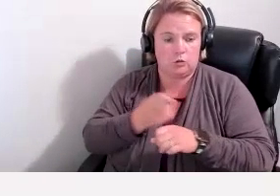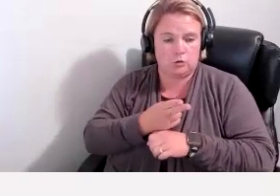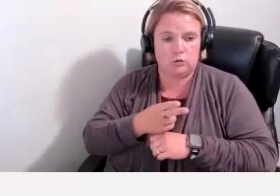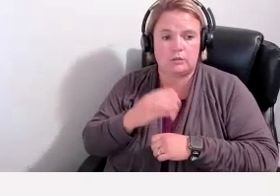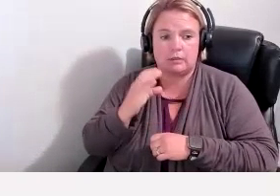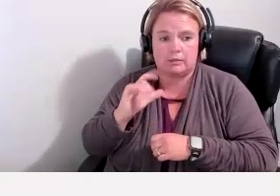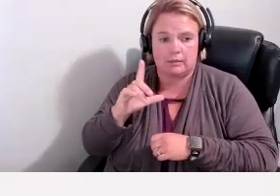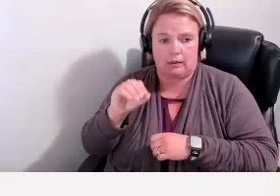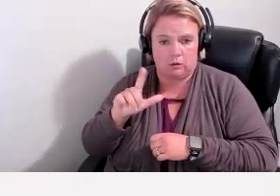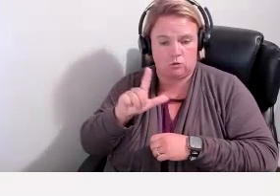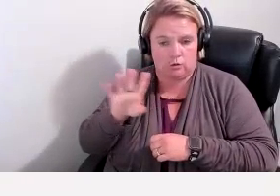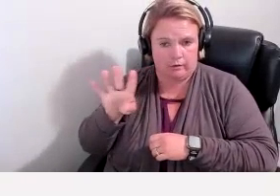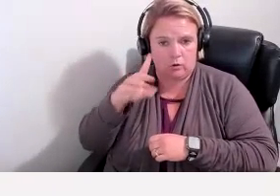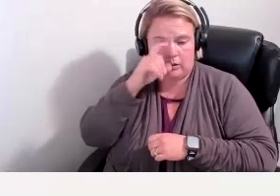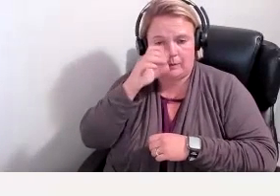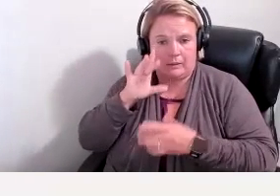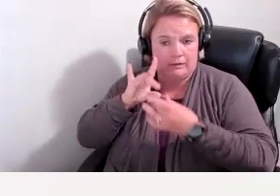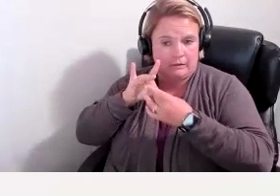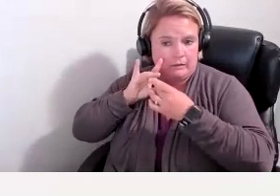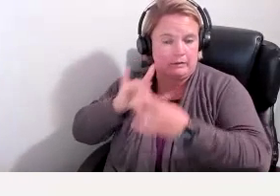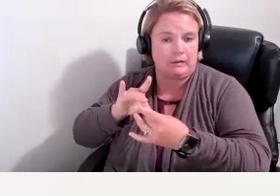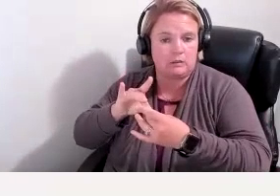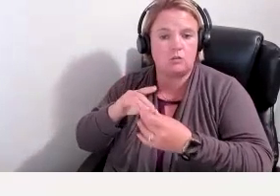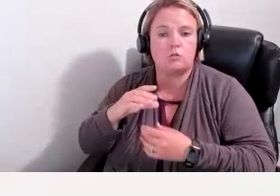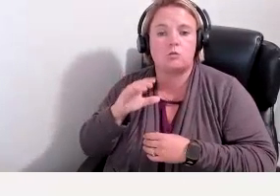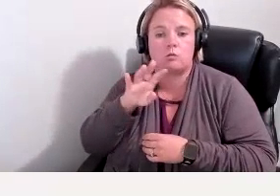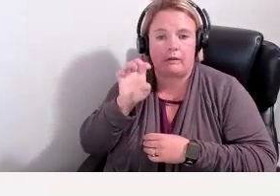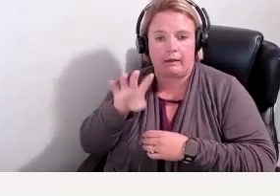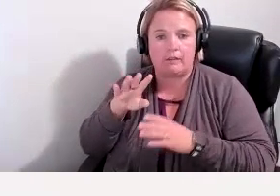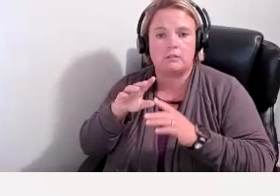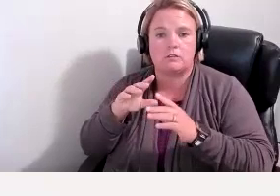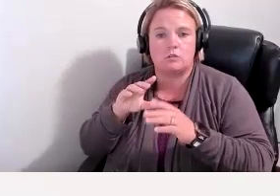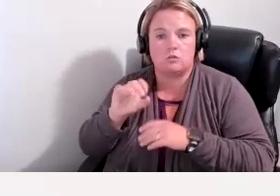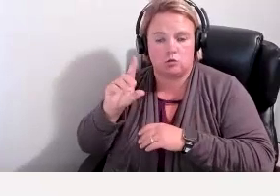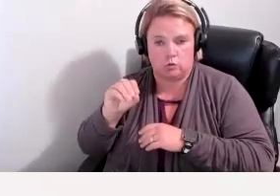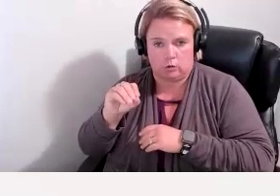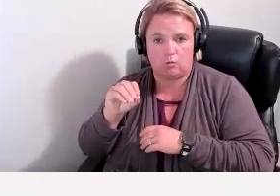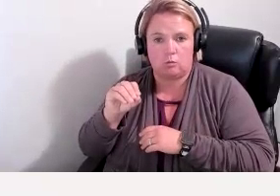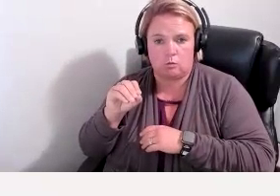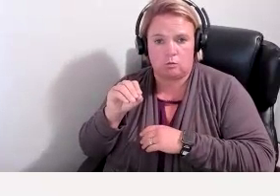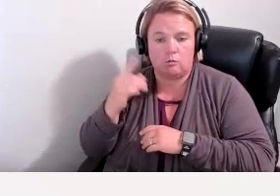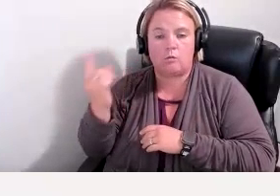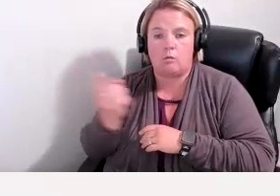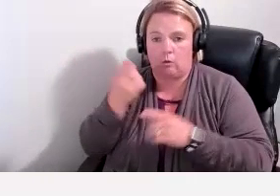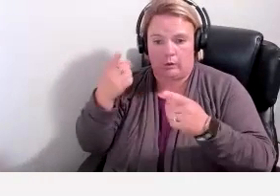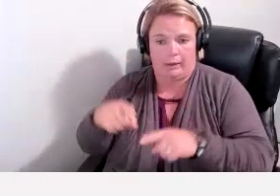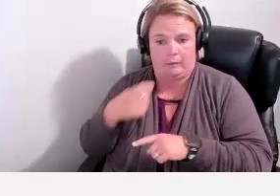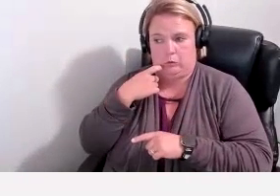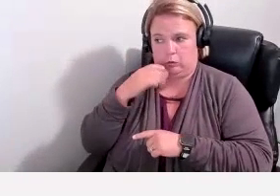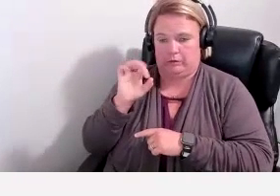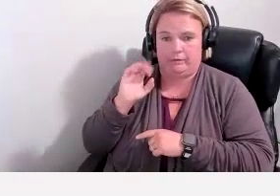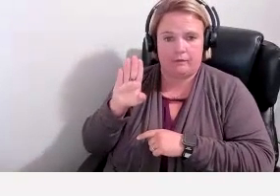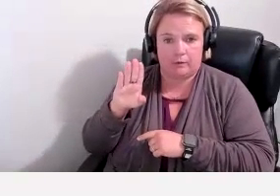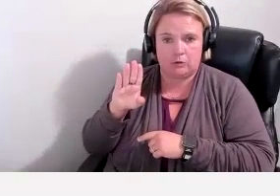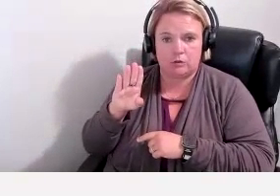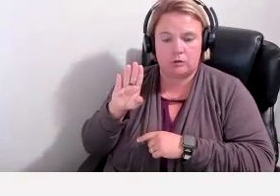Cielo24 is because of the direct connection to Canvas Studio. That only happened last February. No